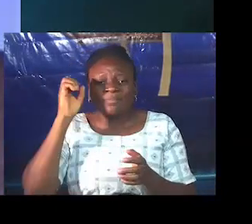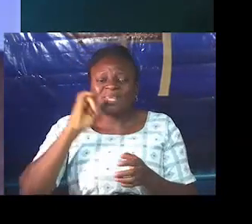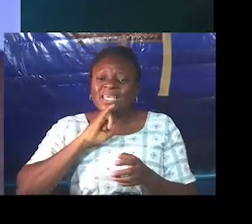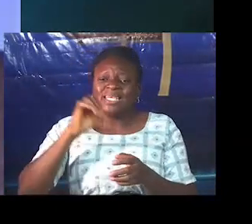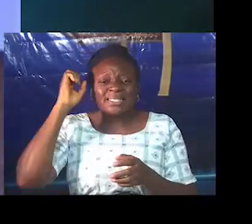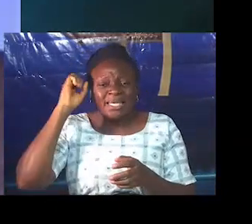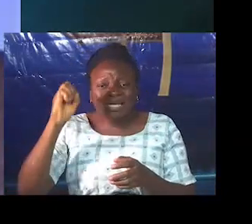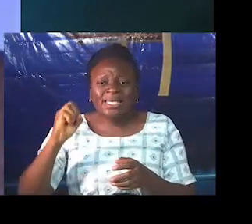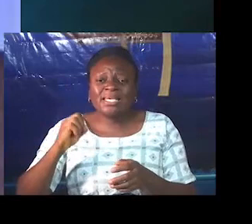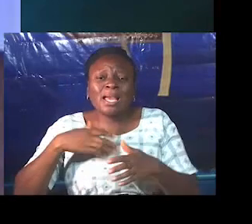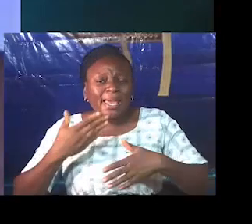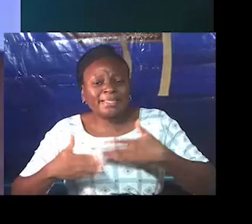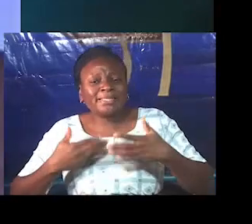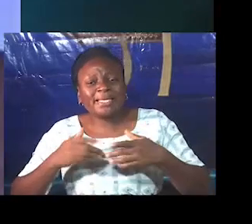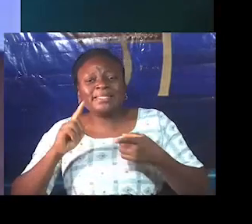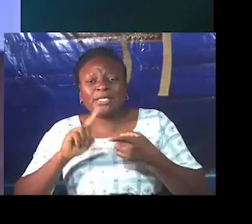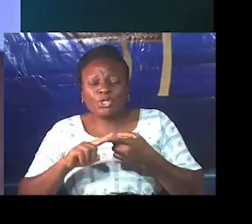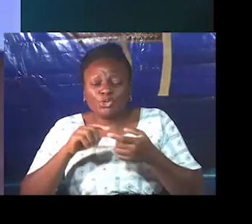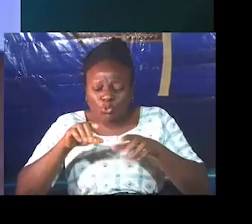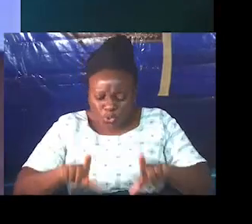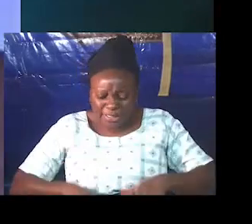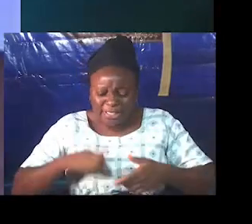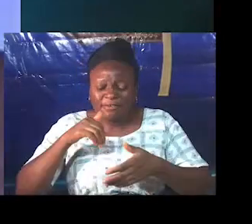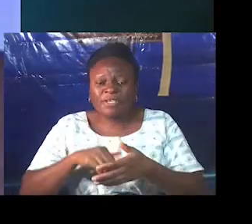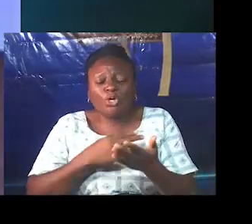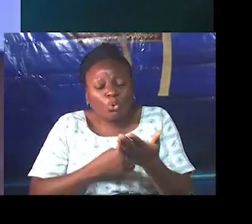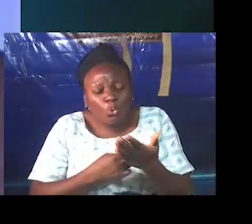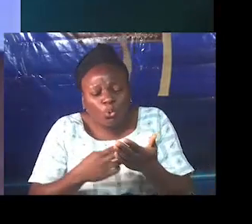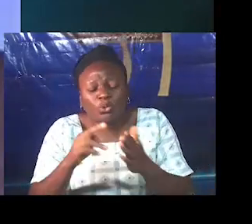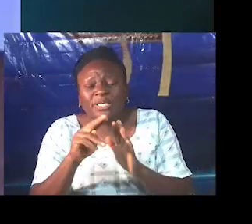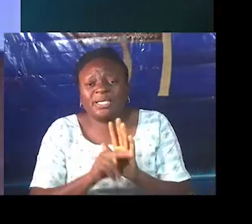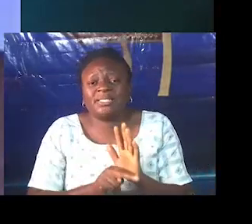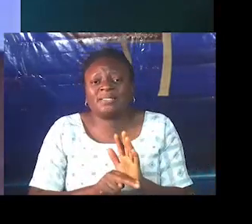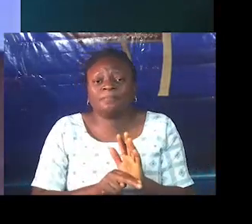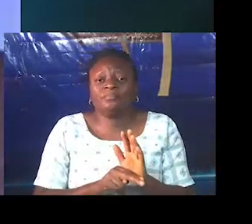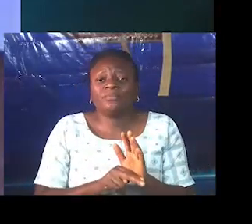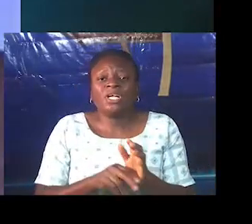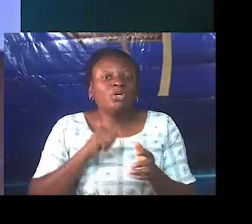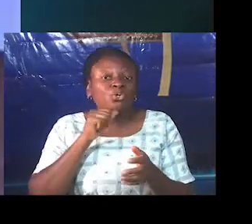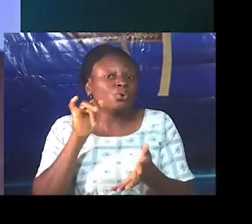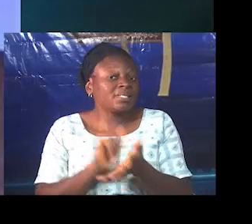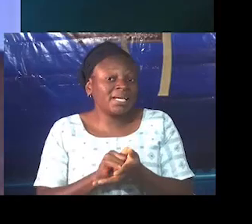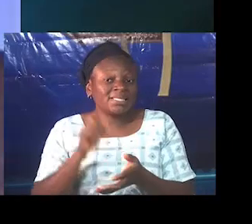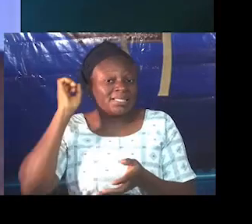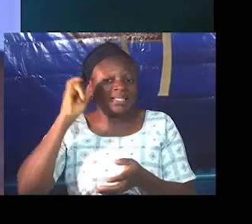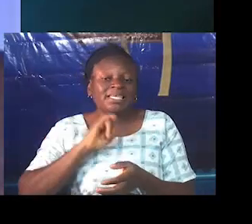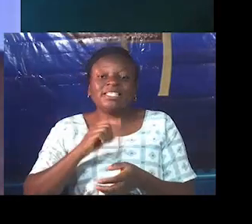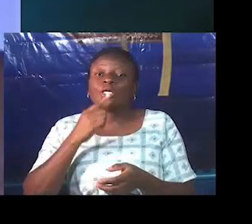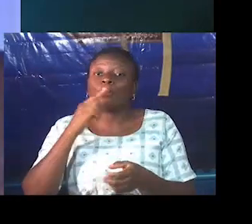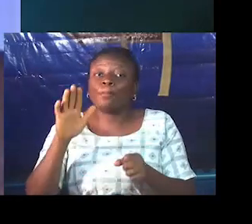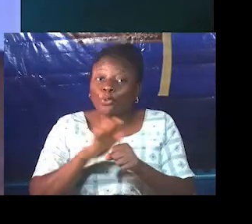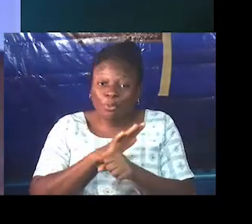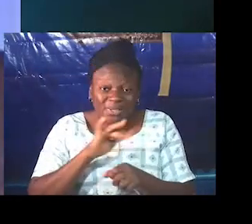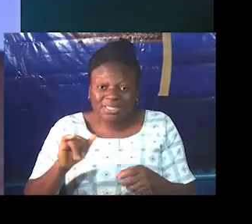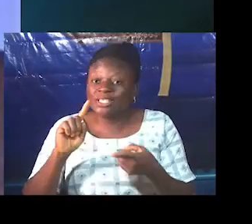holiness? Not that does he promise to change. There are so many unbelievers that will come and say, look, if you just